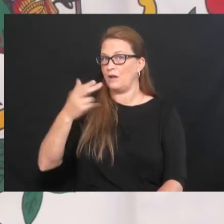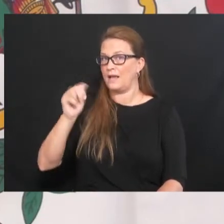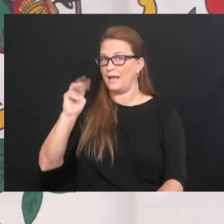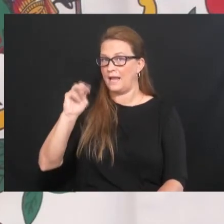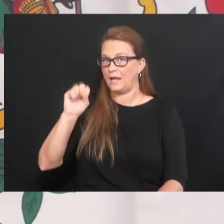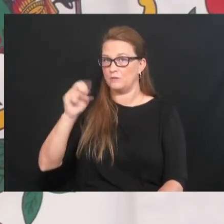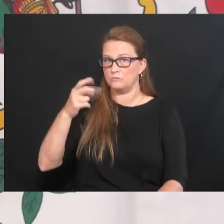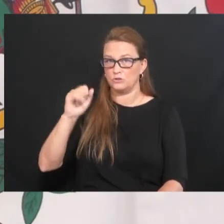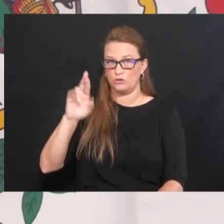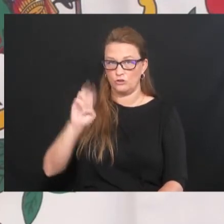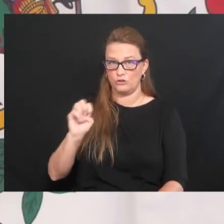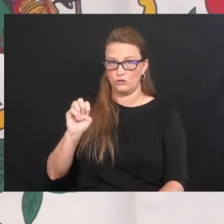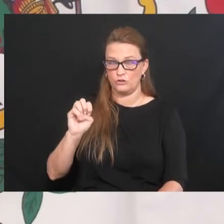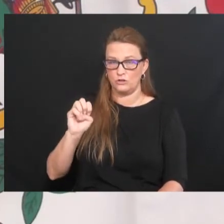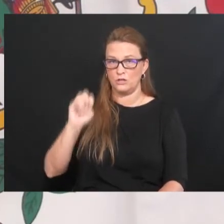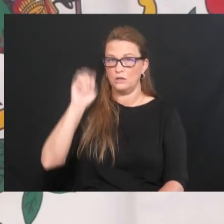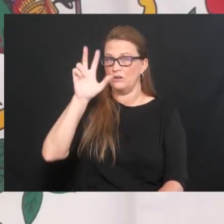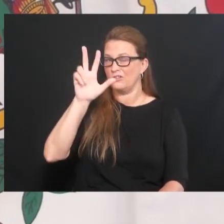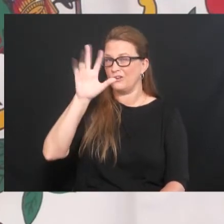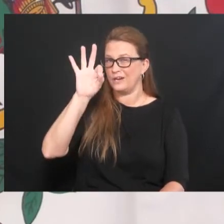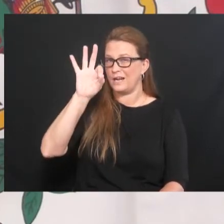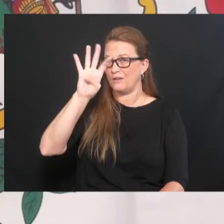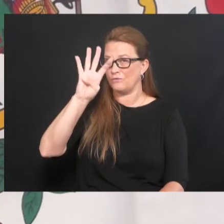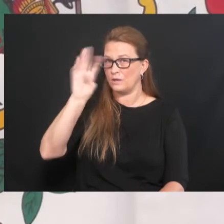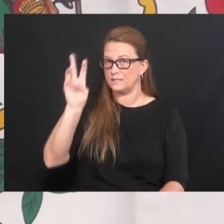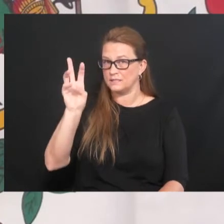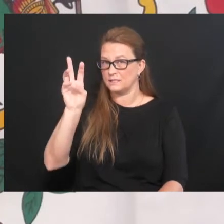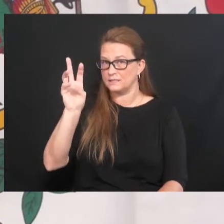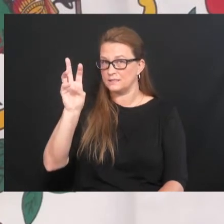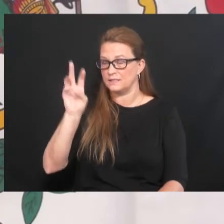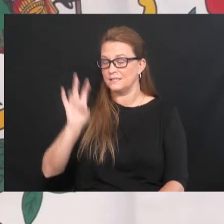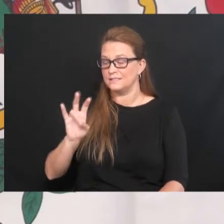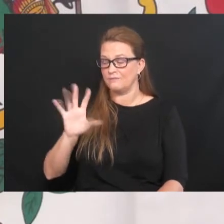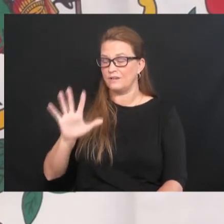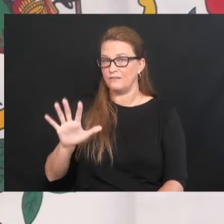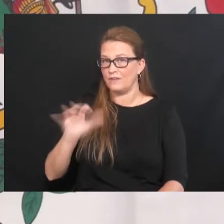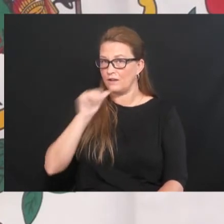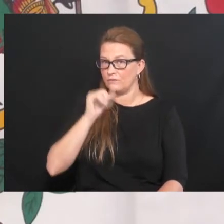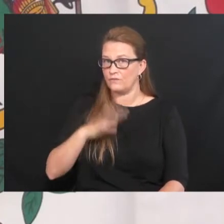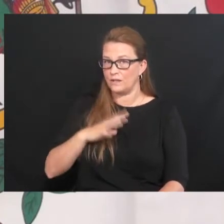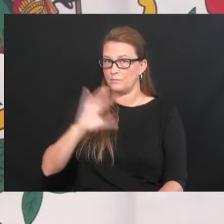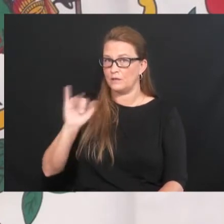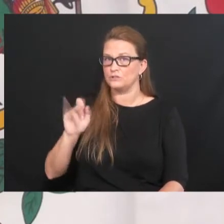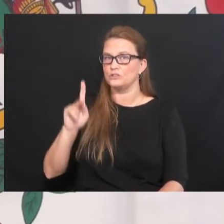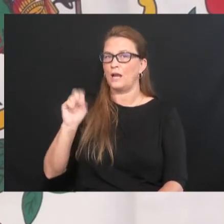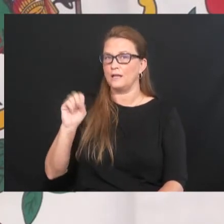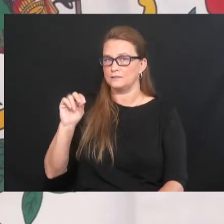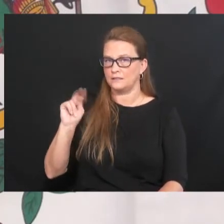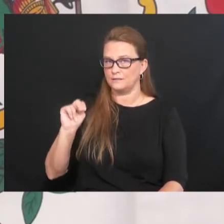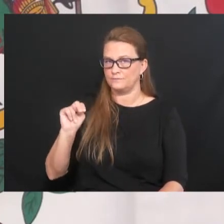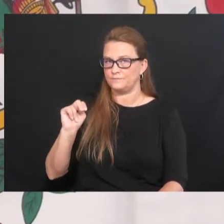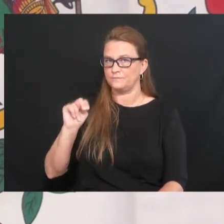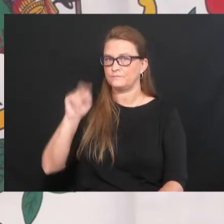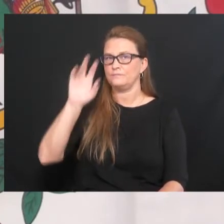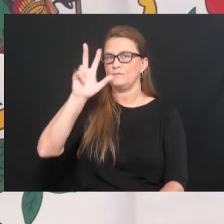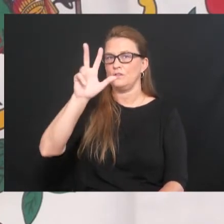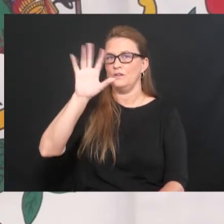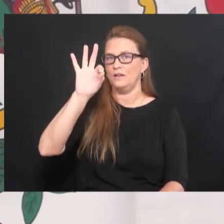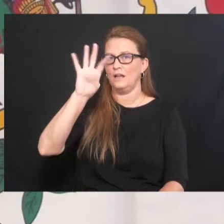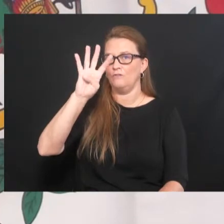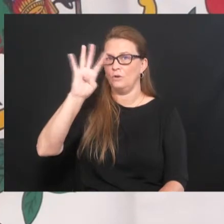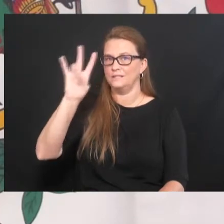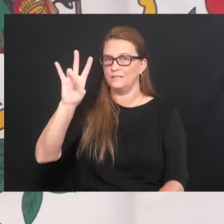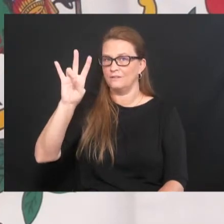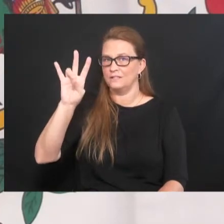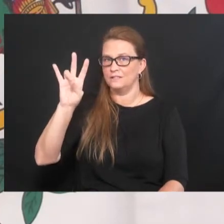County. The 3,946th death is a 75-year-old female from Jackson County. The